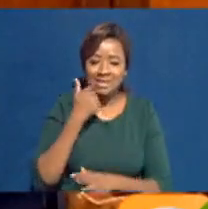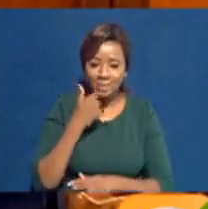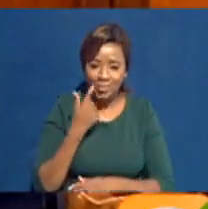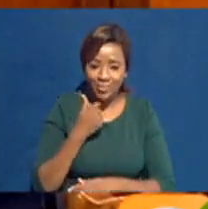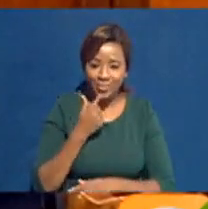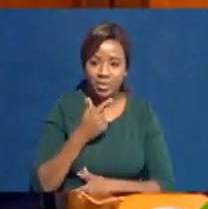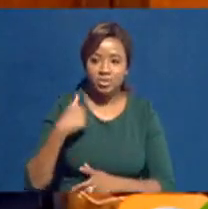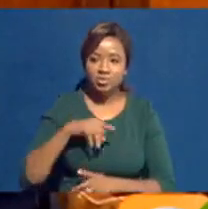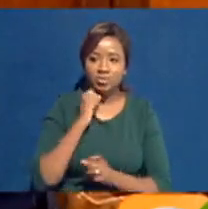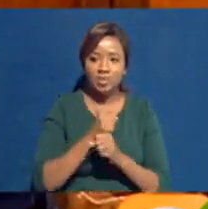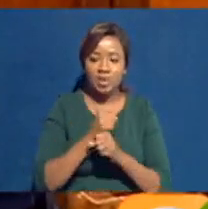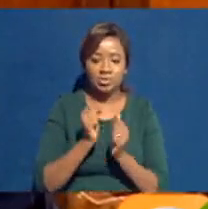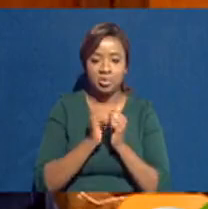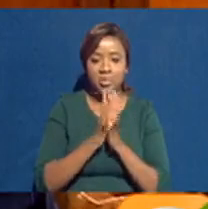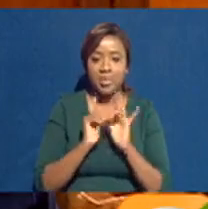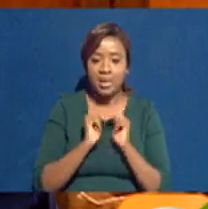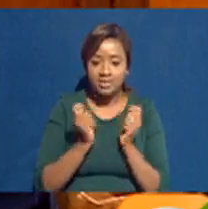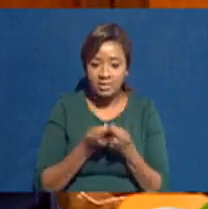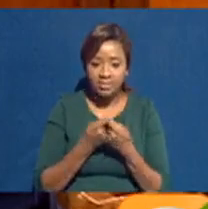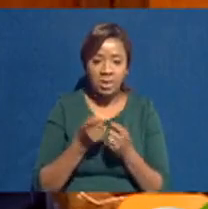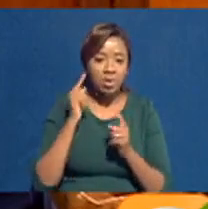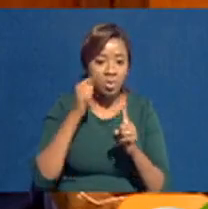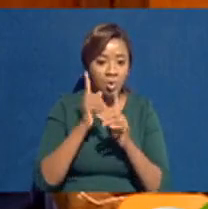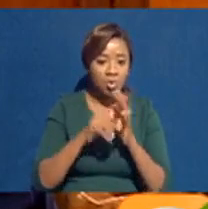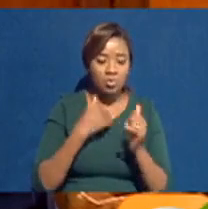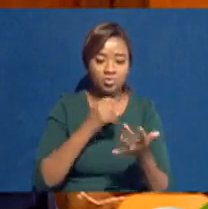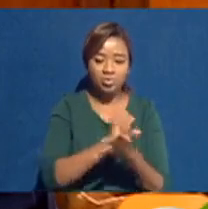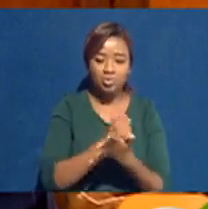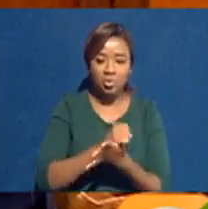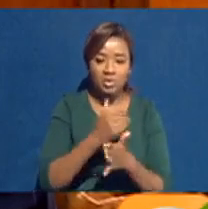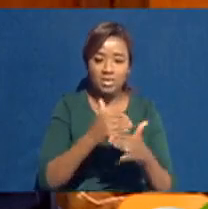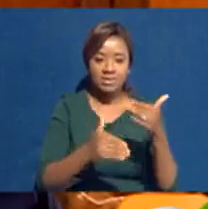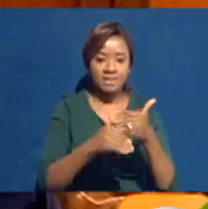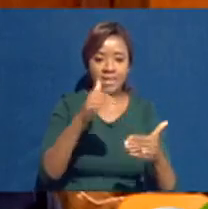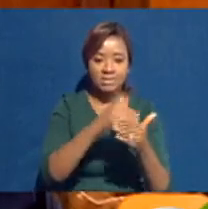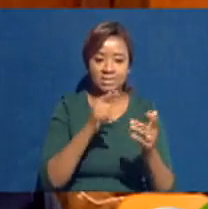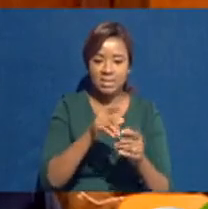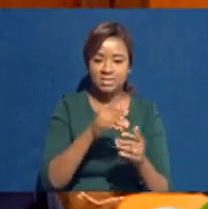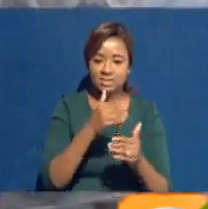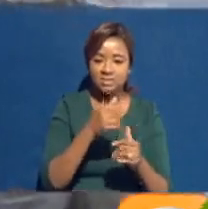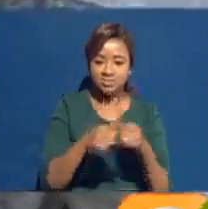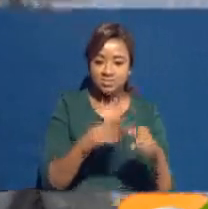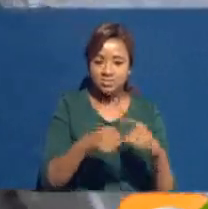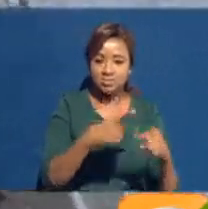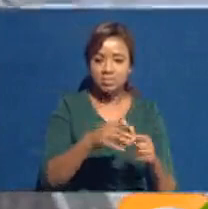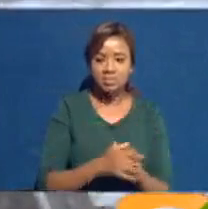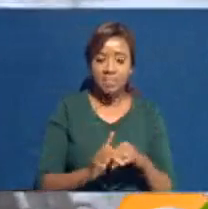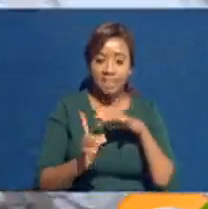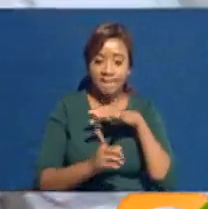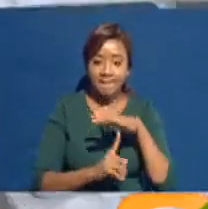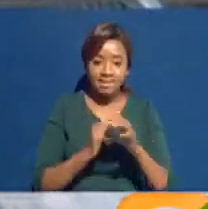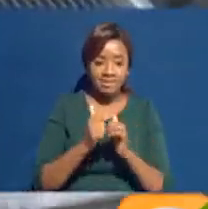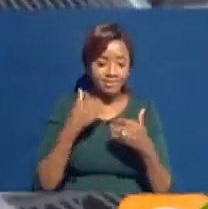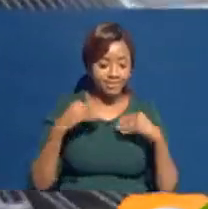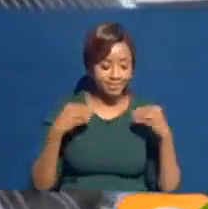to audit buildings that are under construction so that we can address these issues of safety. The ministry refuted claims